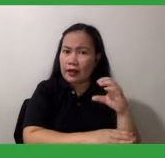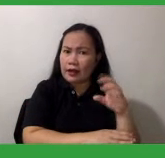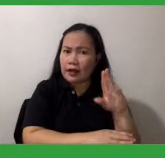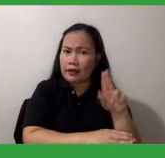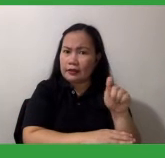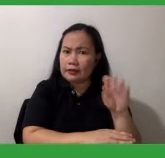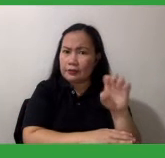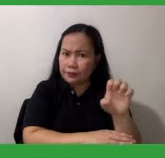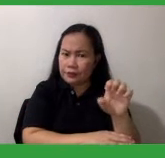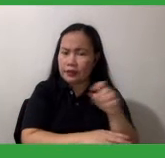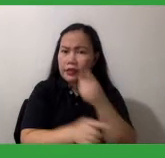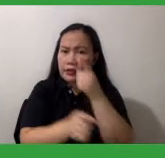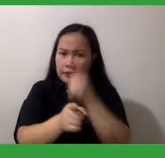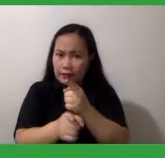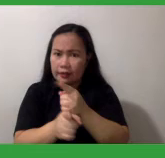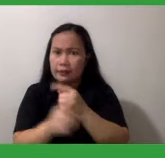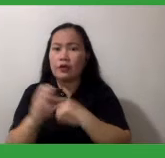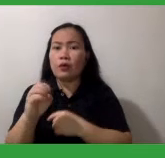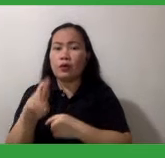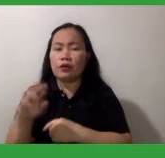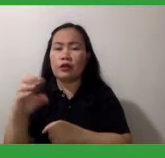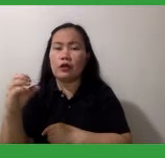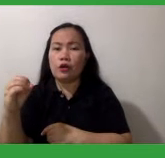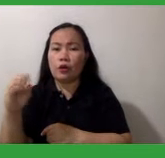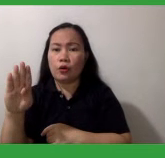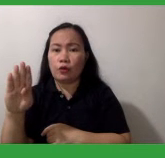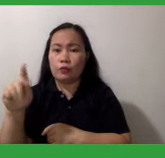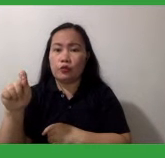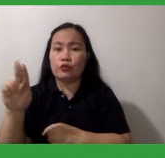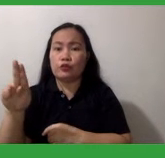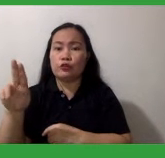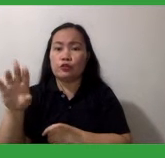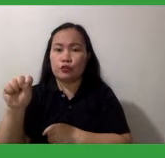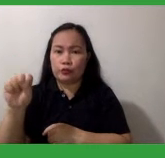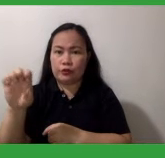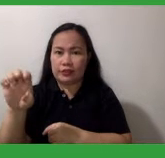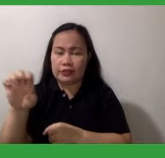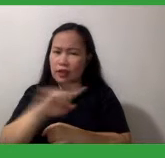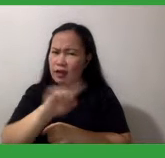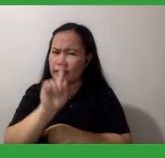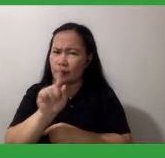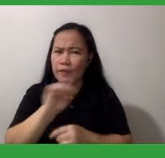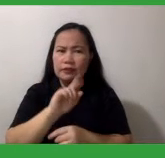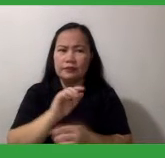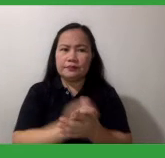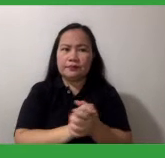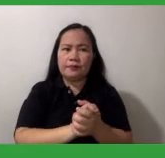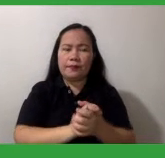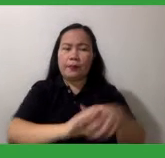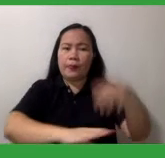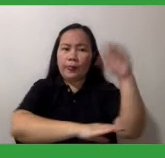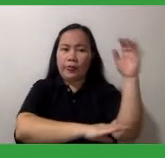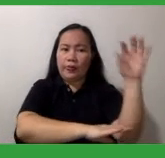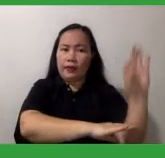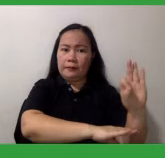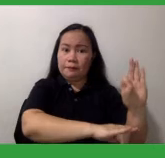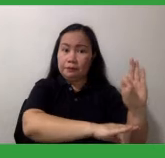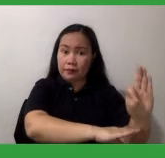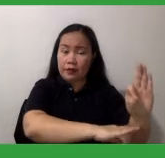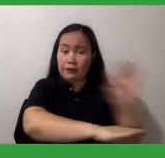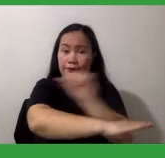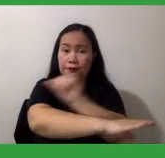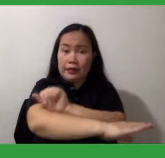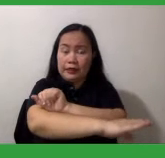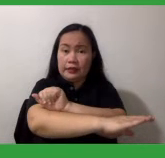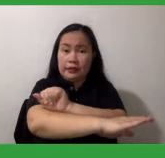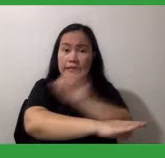or angle EAF. Pwede magkapalit ang posisyon ng E at F, wag lang yung vertex which is A. And